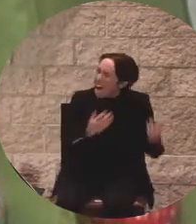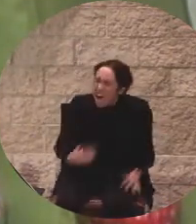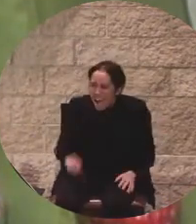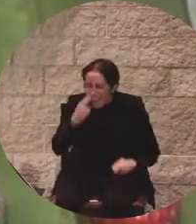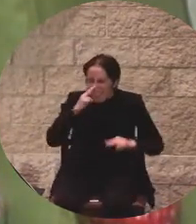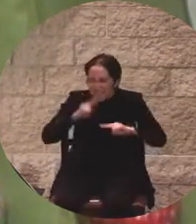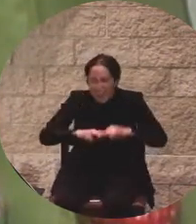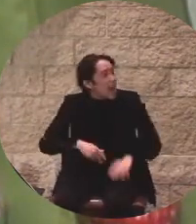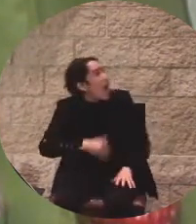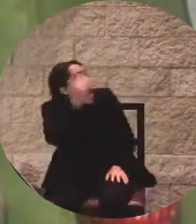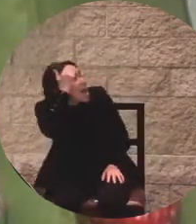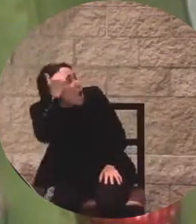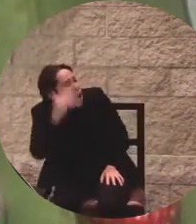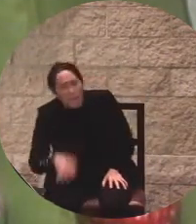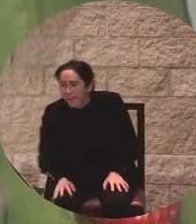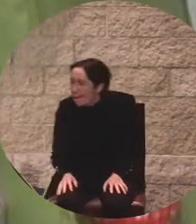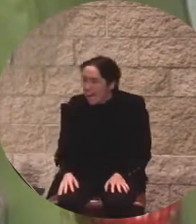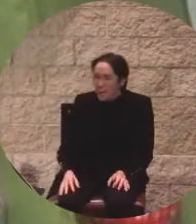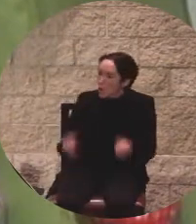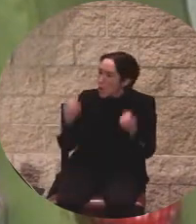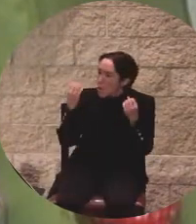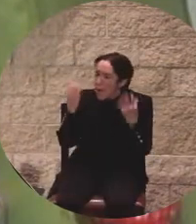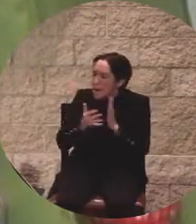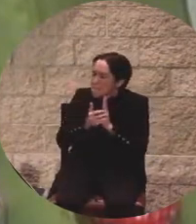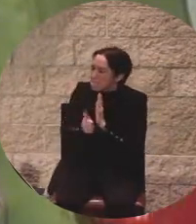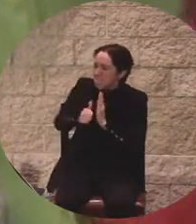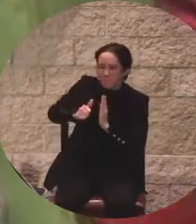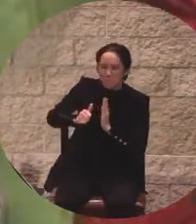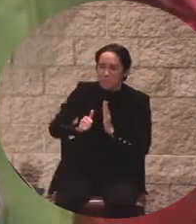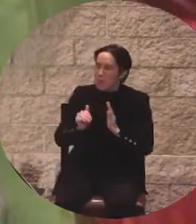All the hits just keep coming.